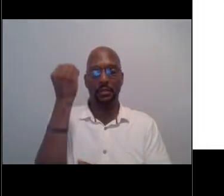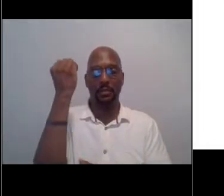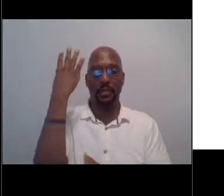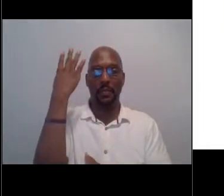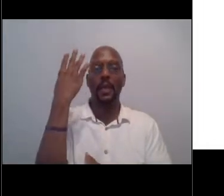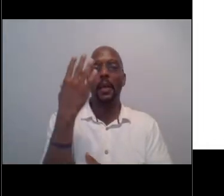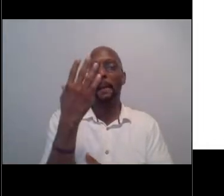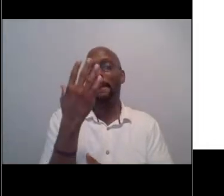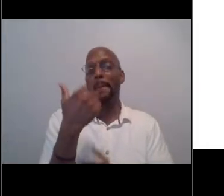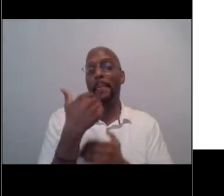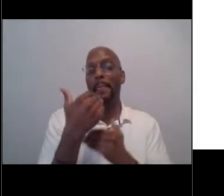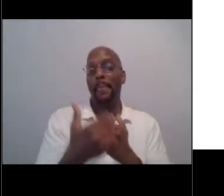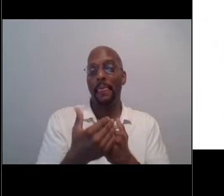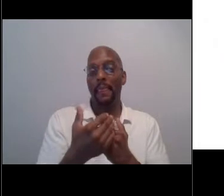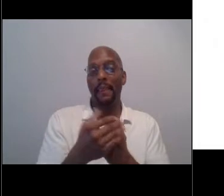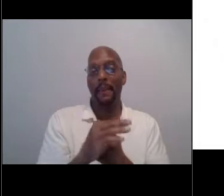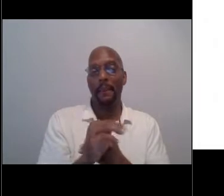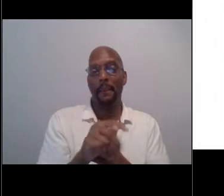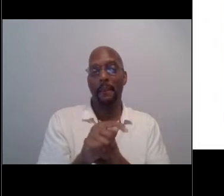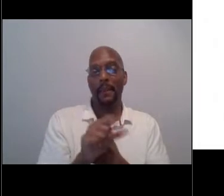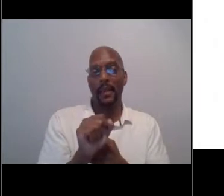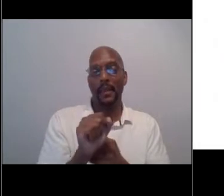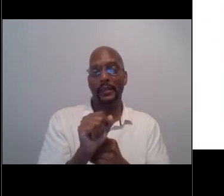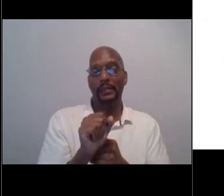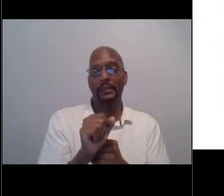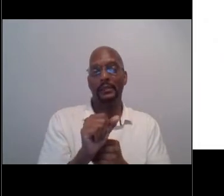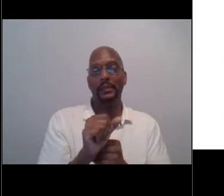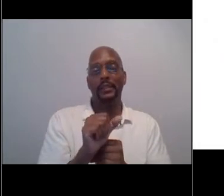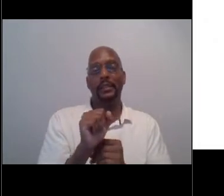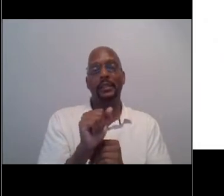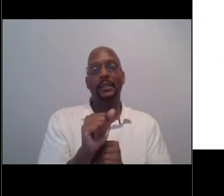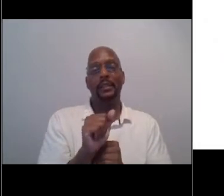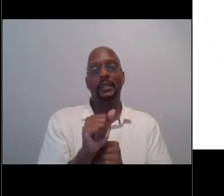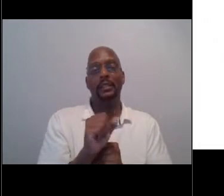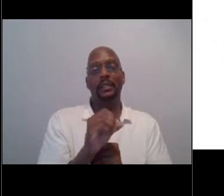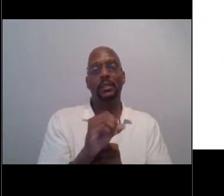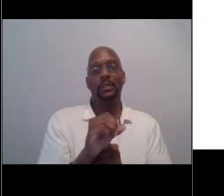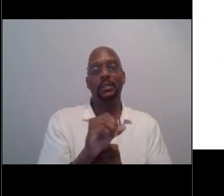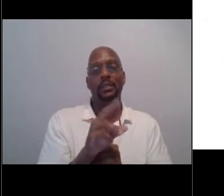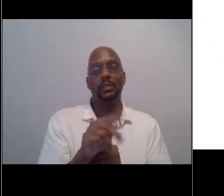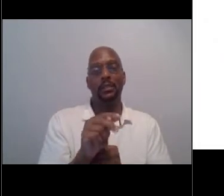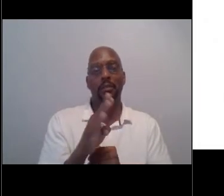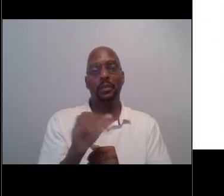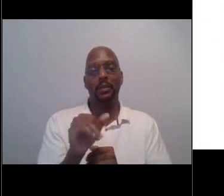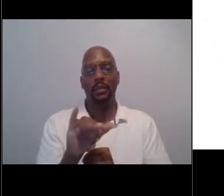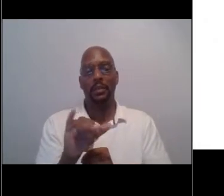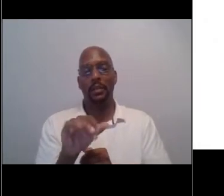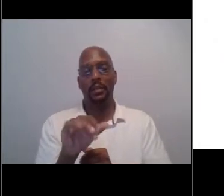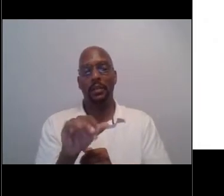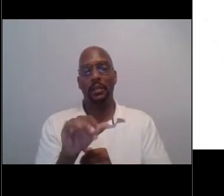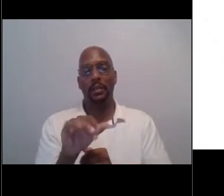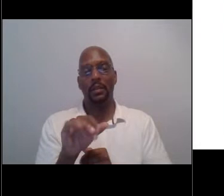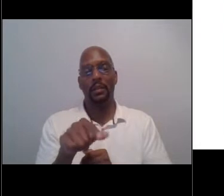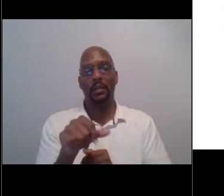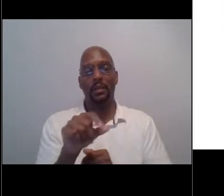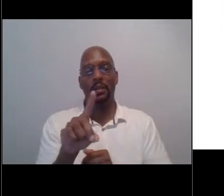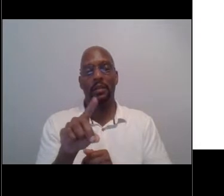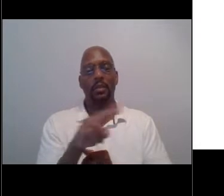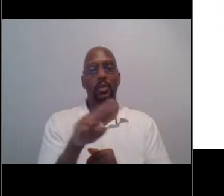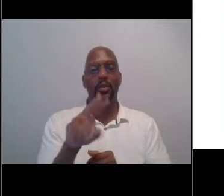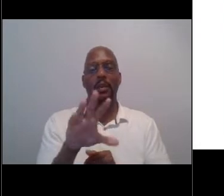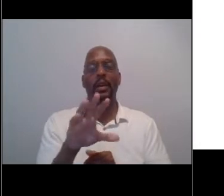So the MTS South Bay Rapid 225 is San Diego's newest bus rapid transit